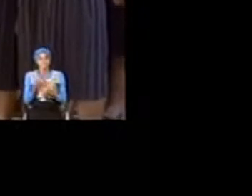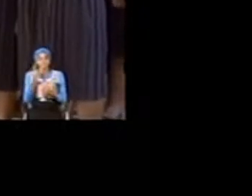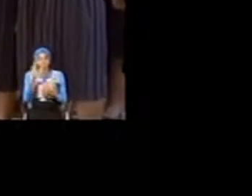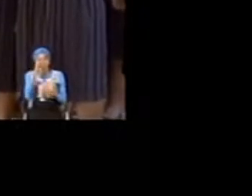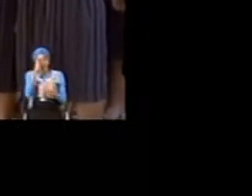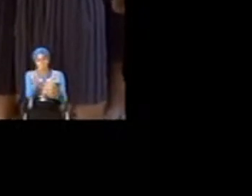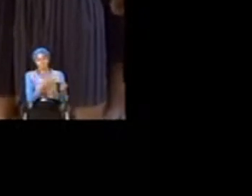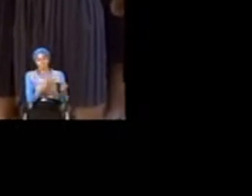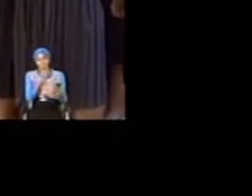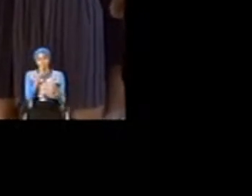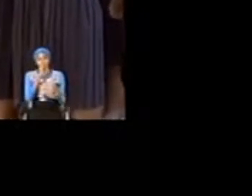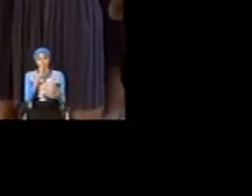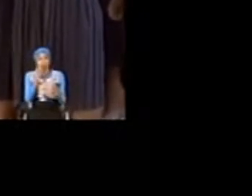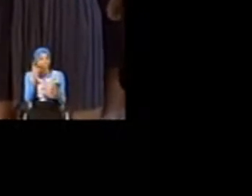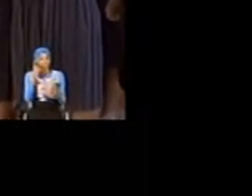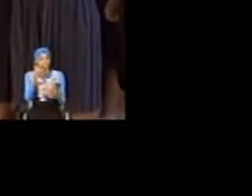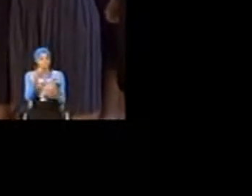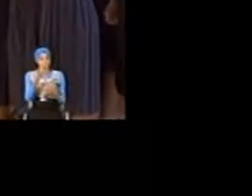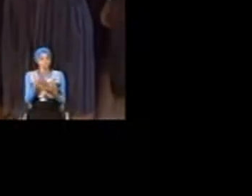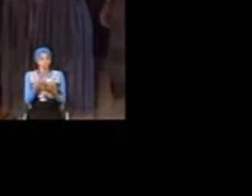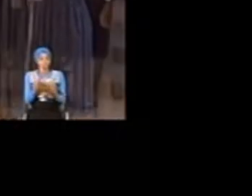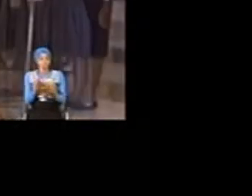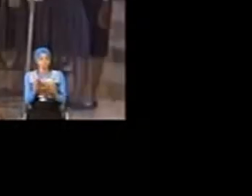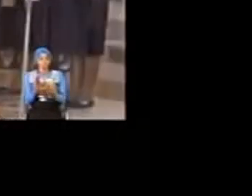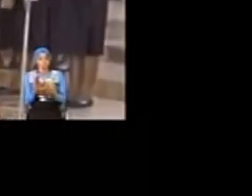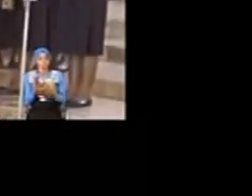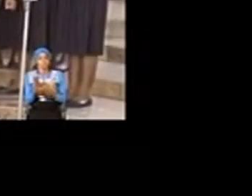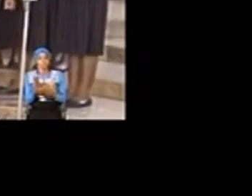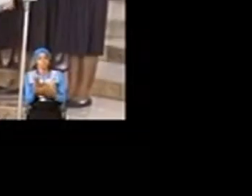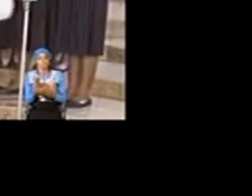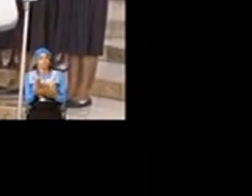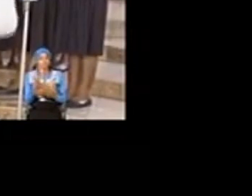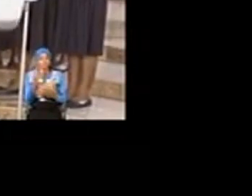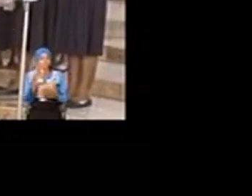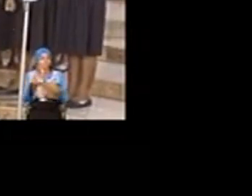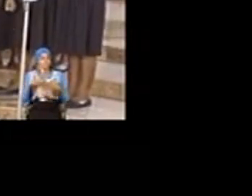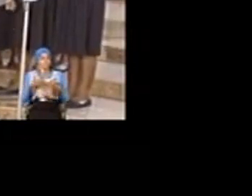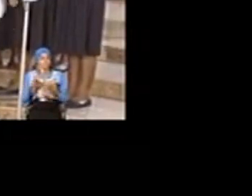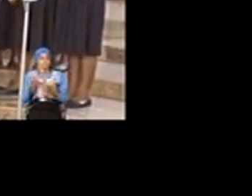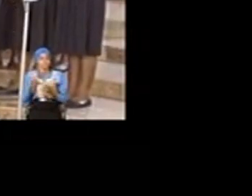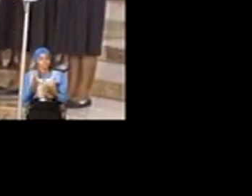claim. Your faith will pull you through. Your